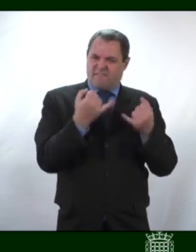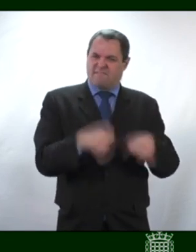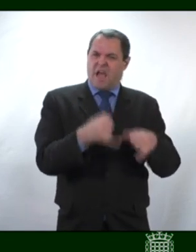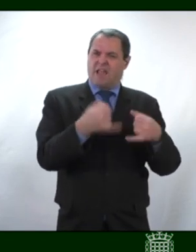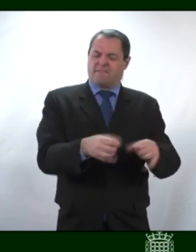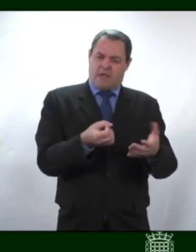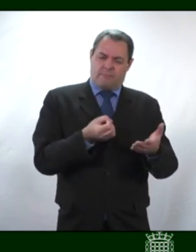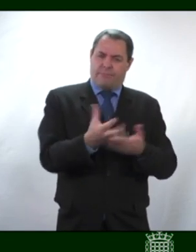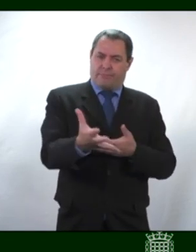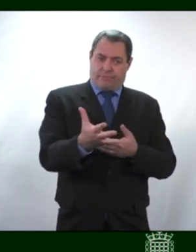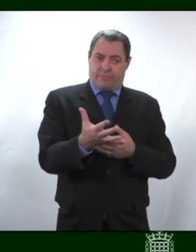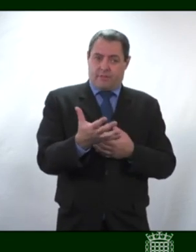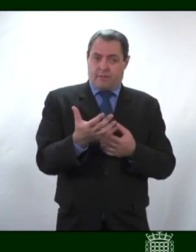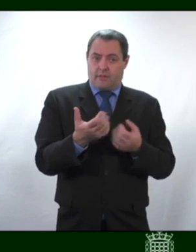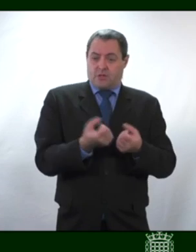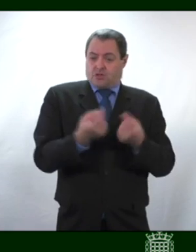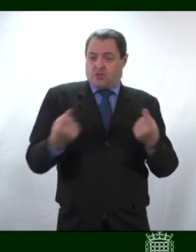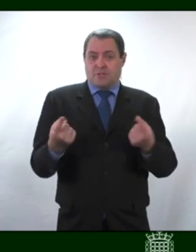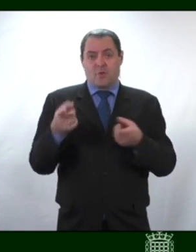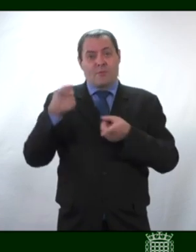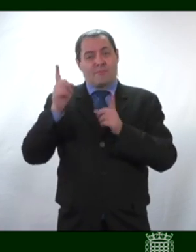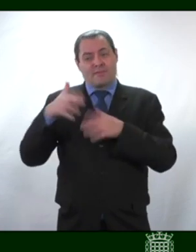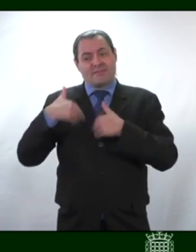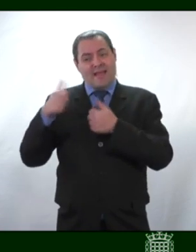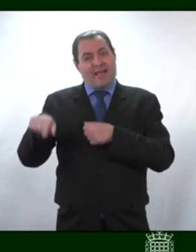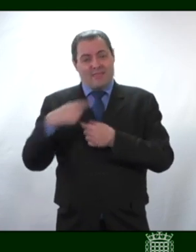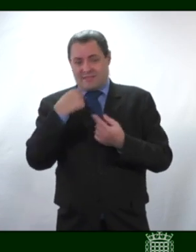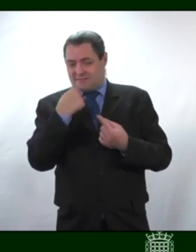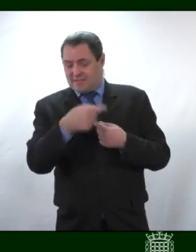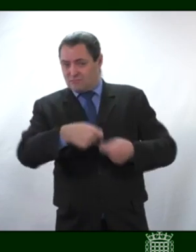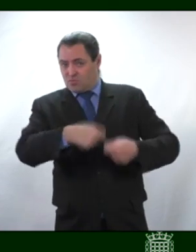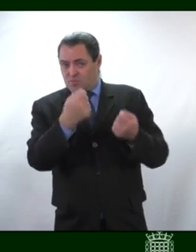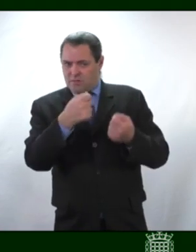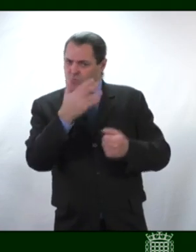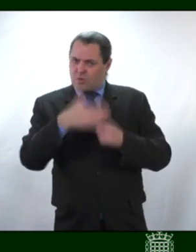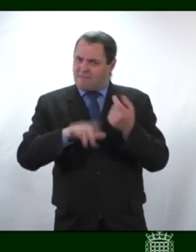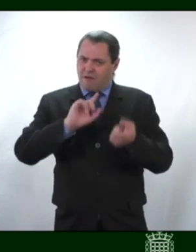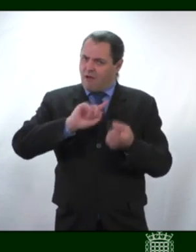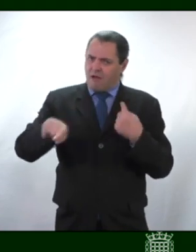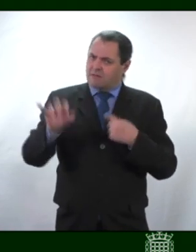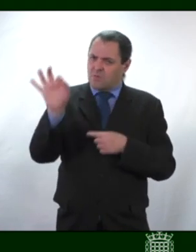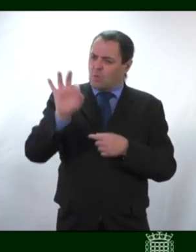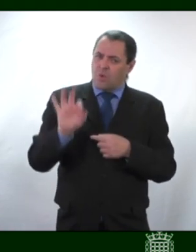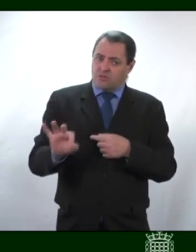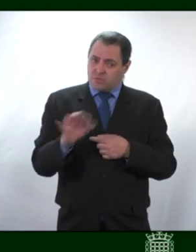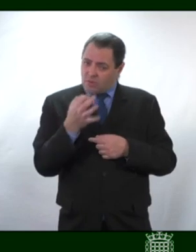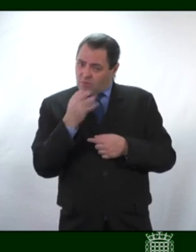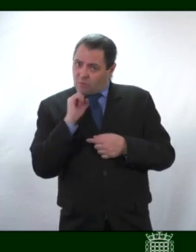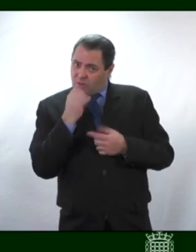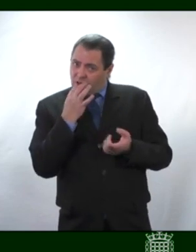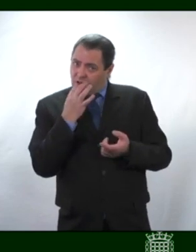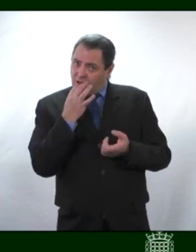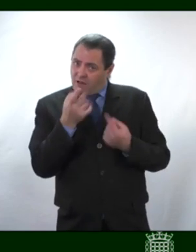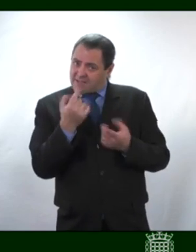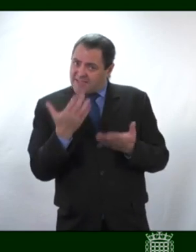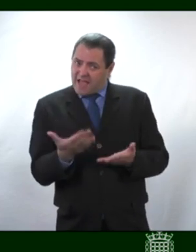friend, the Shadow Secretary of State, raised with the Minister. The Secretary of State didn't answer his questions then. Will he answer them now?